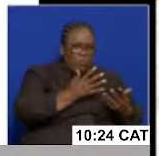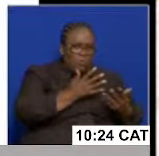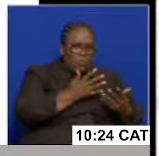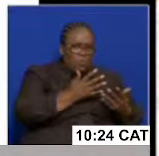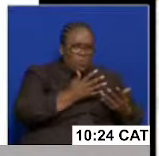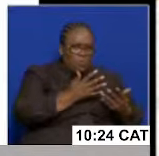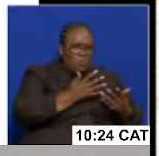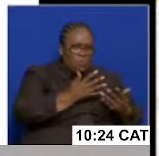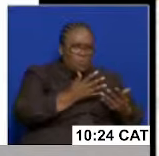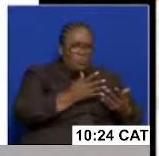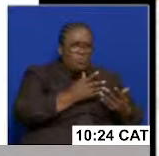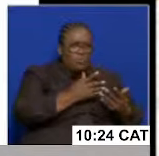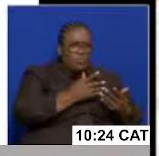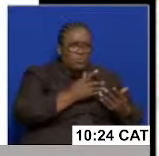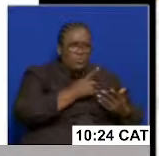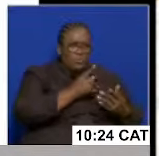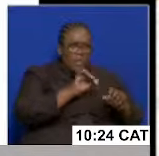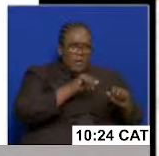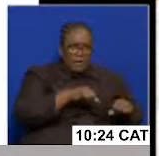No.